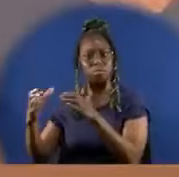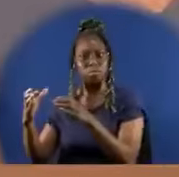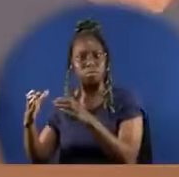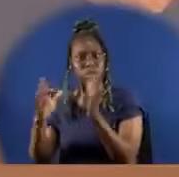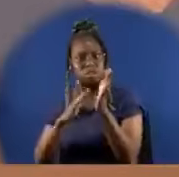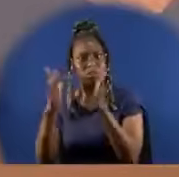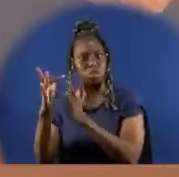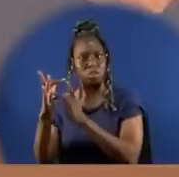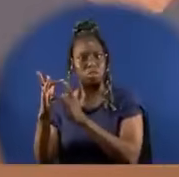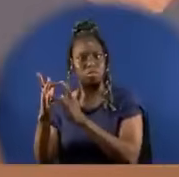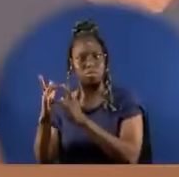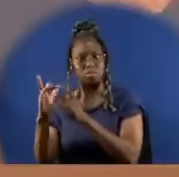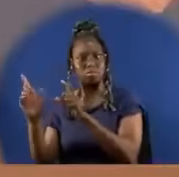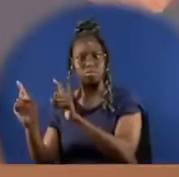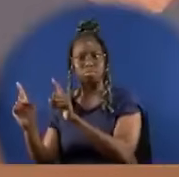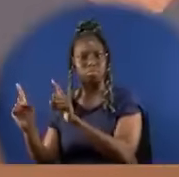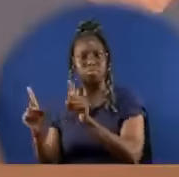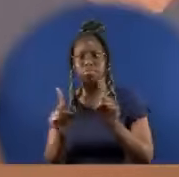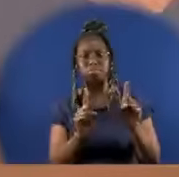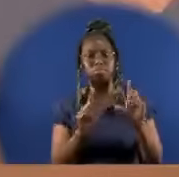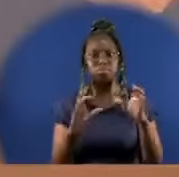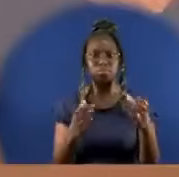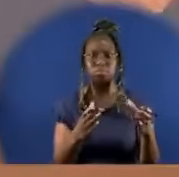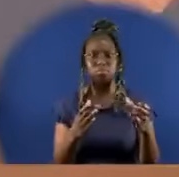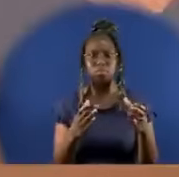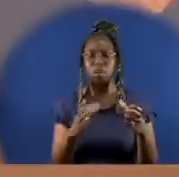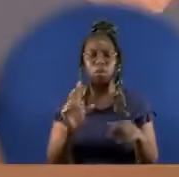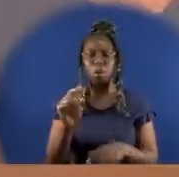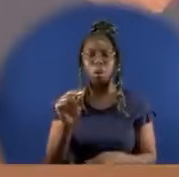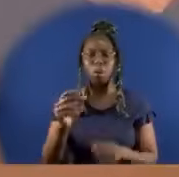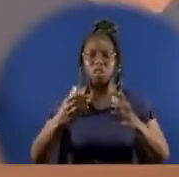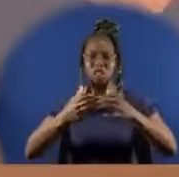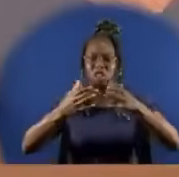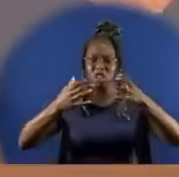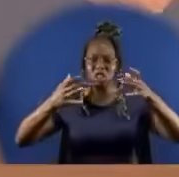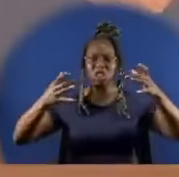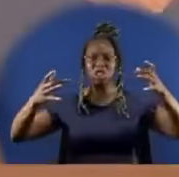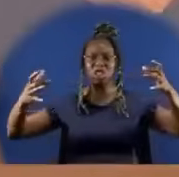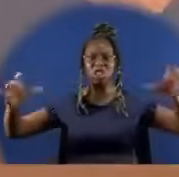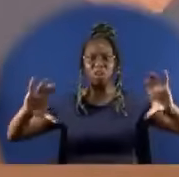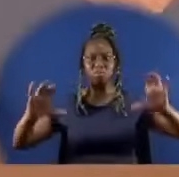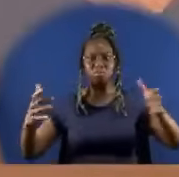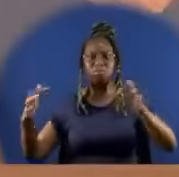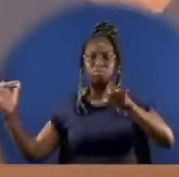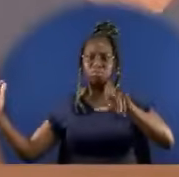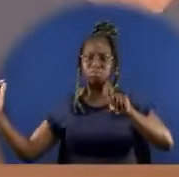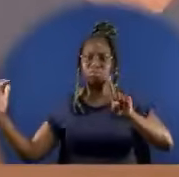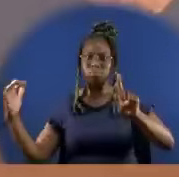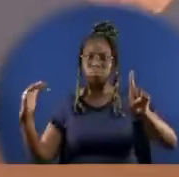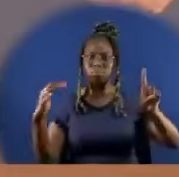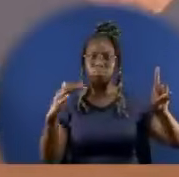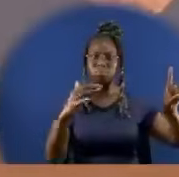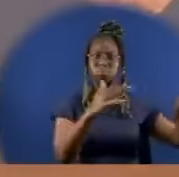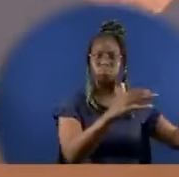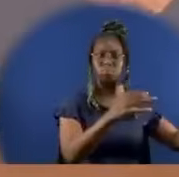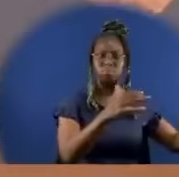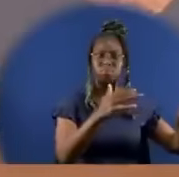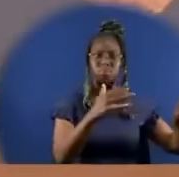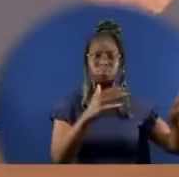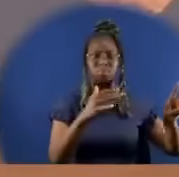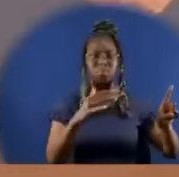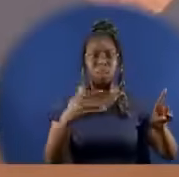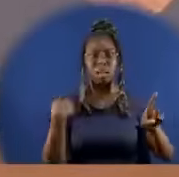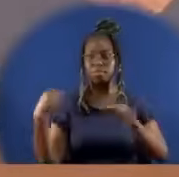you heard that there's a large crowd following Jesus. And that's been his way ever since he started his